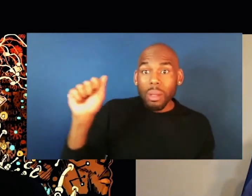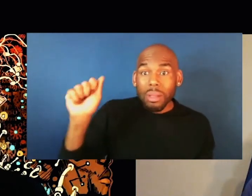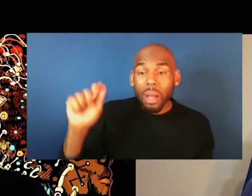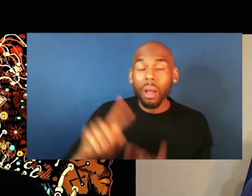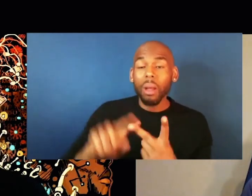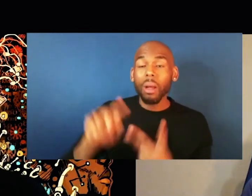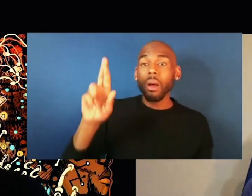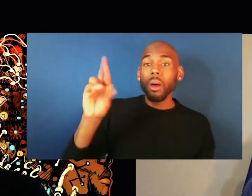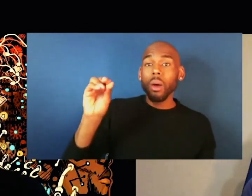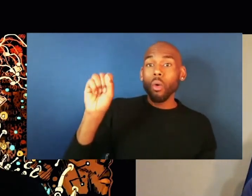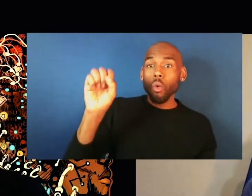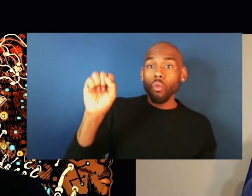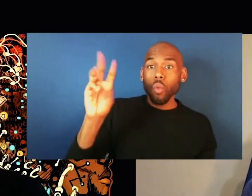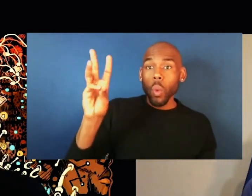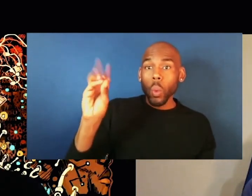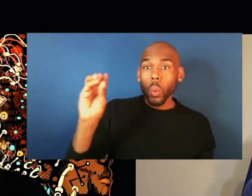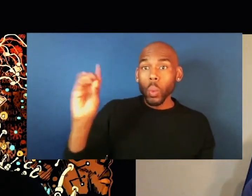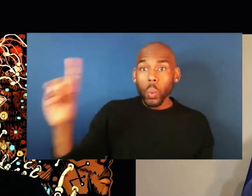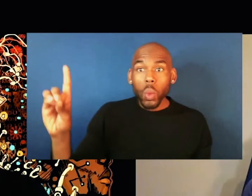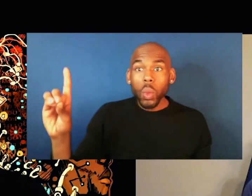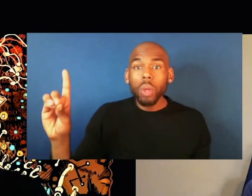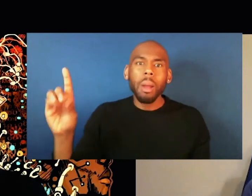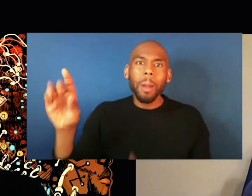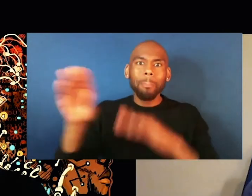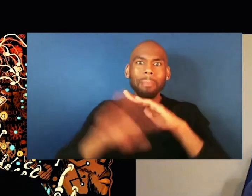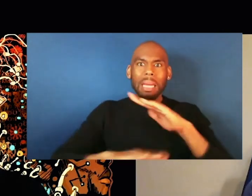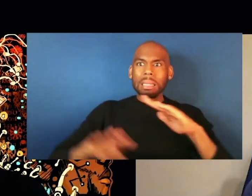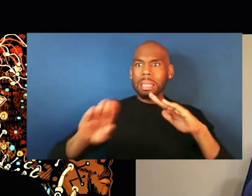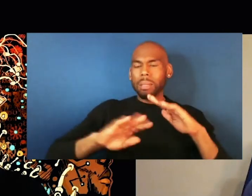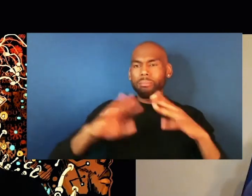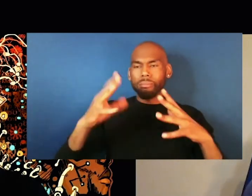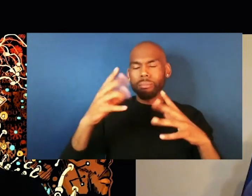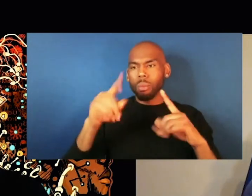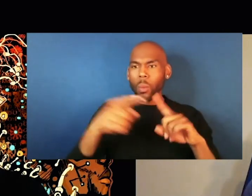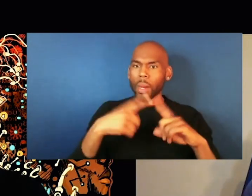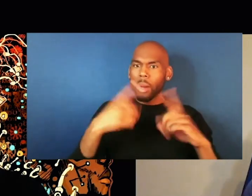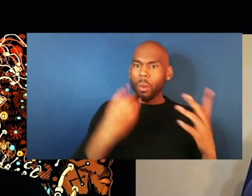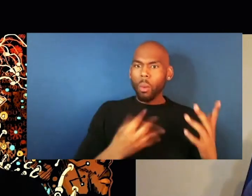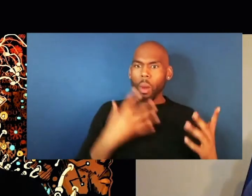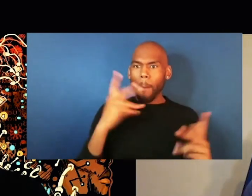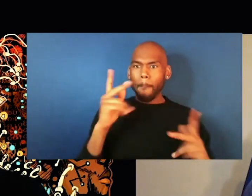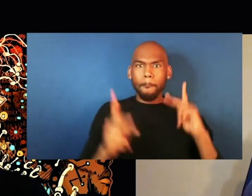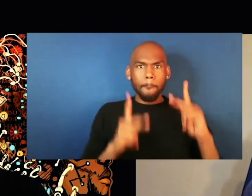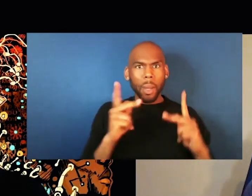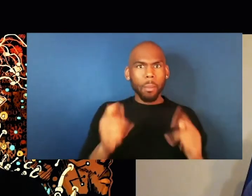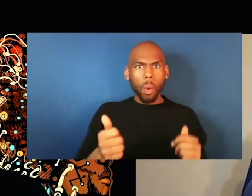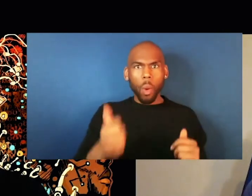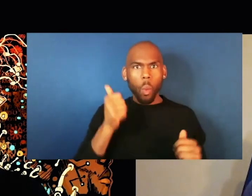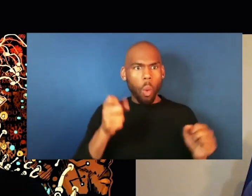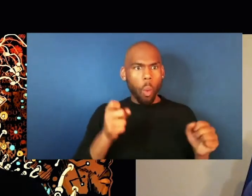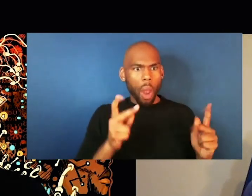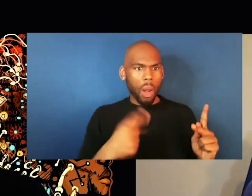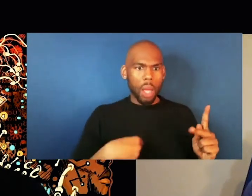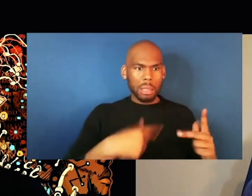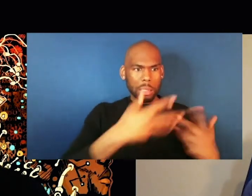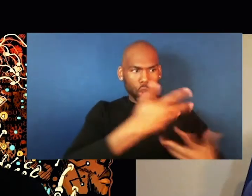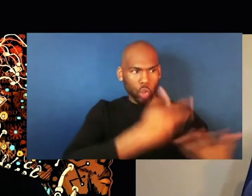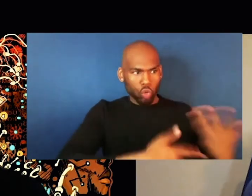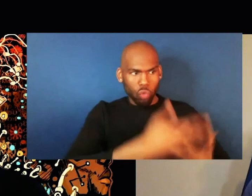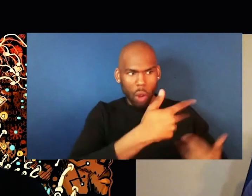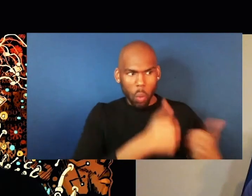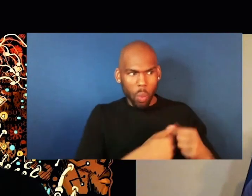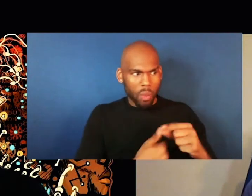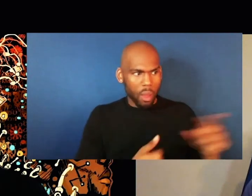Rosewood. You know what I'm saying? Like when white folk would not let us, you know, interact with them